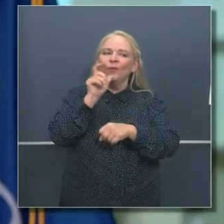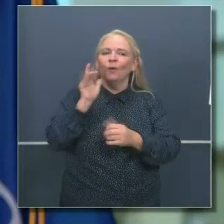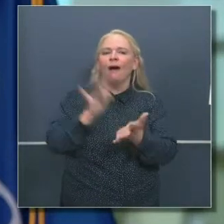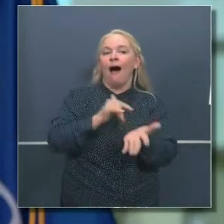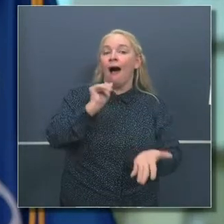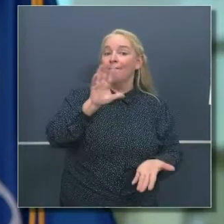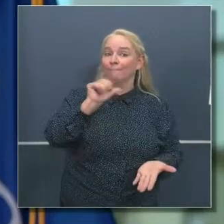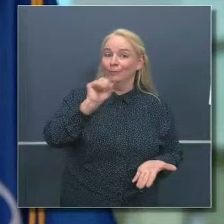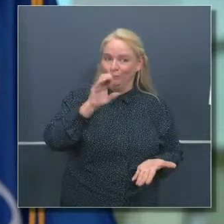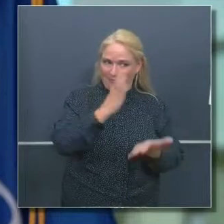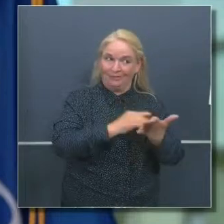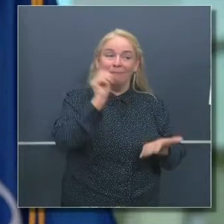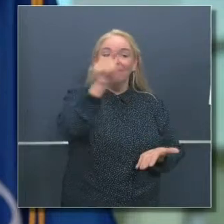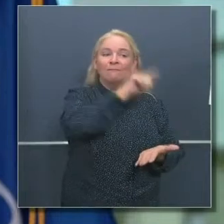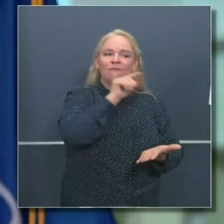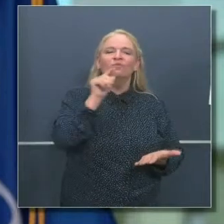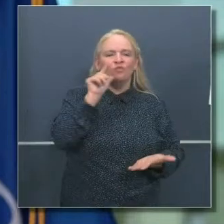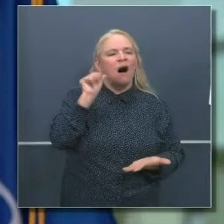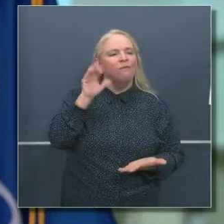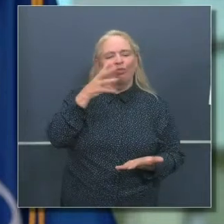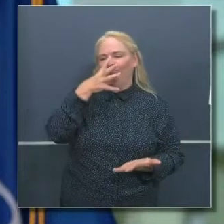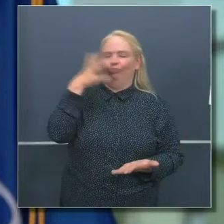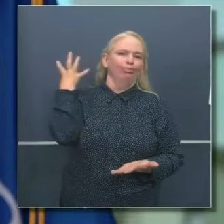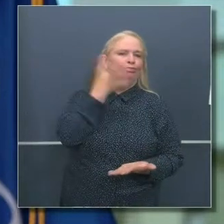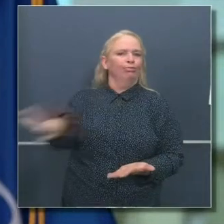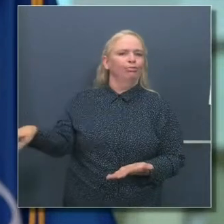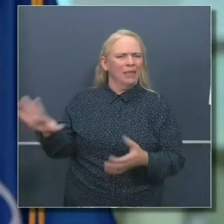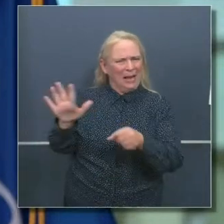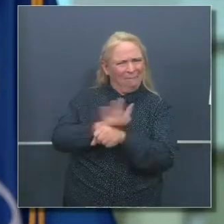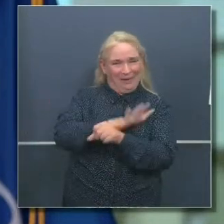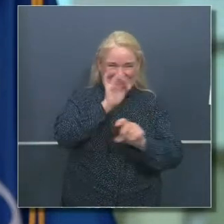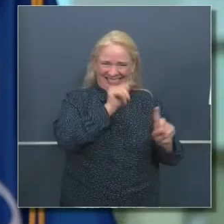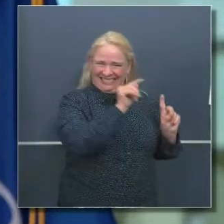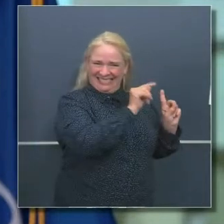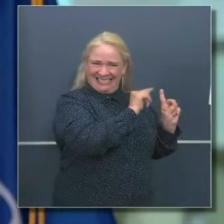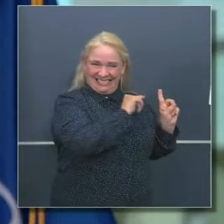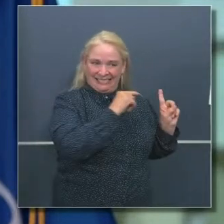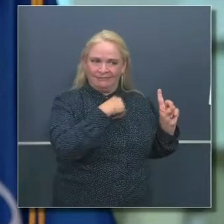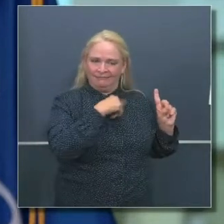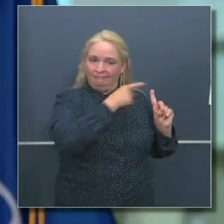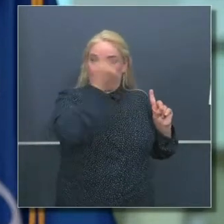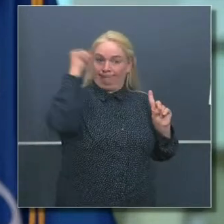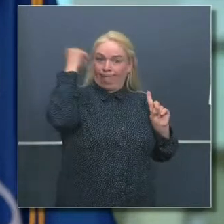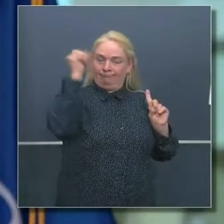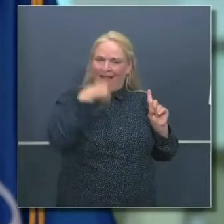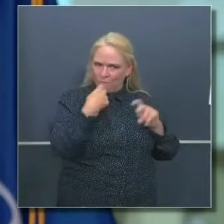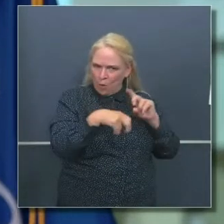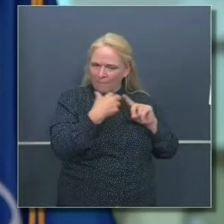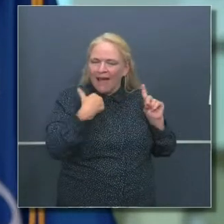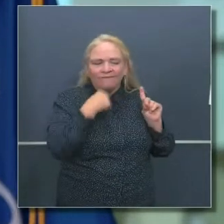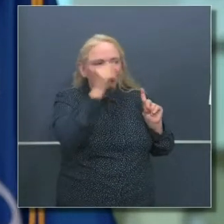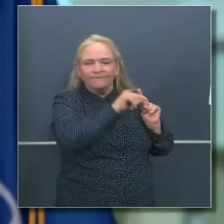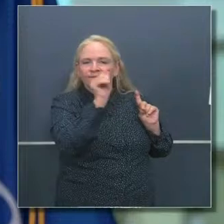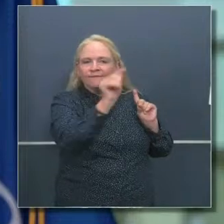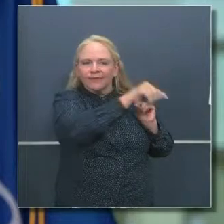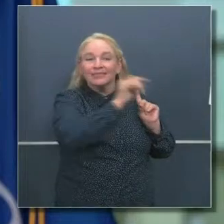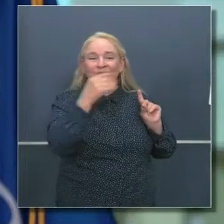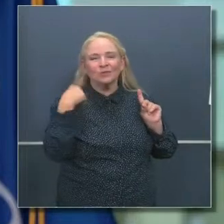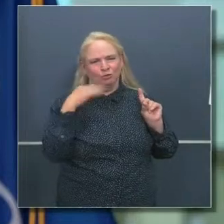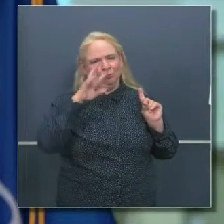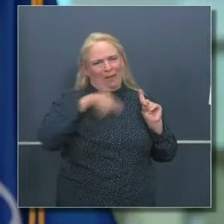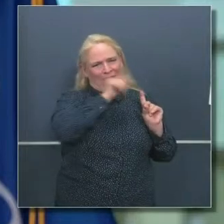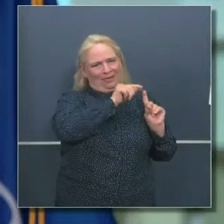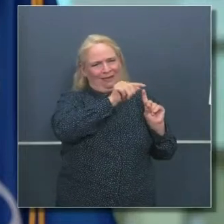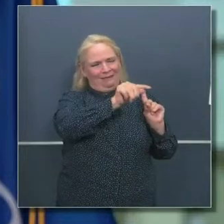have turned their back or been particularly more problematic in the past. By definition, the contingency on the